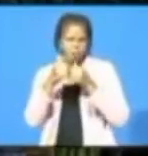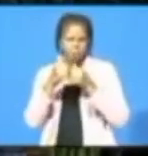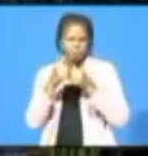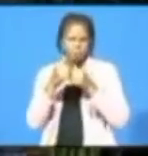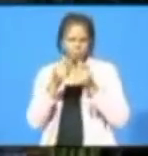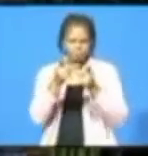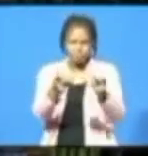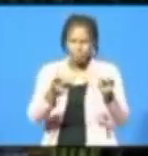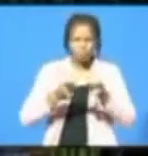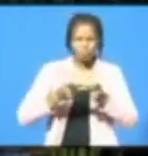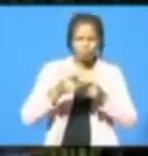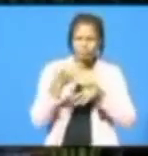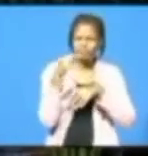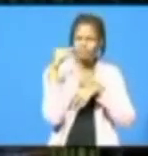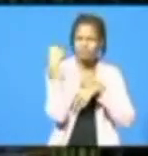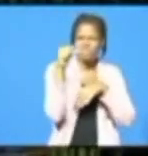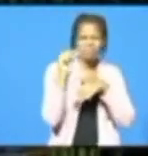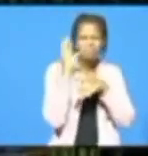fruitfulness of the valley.